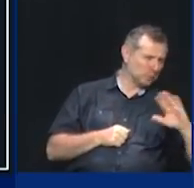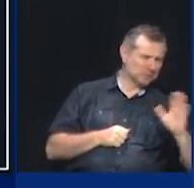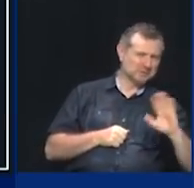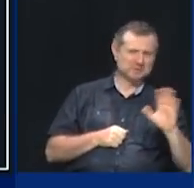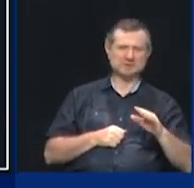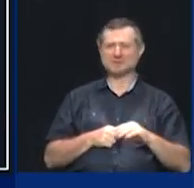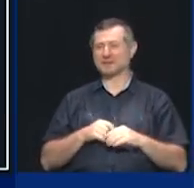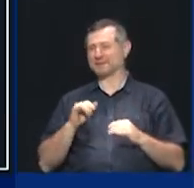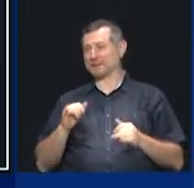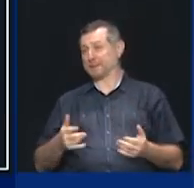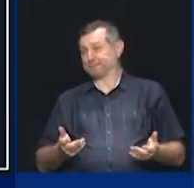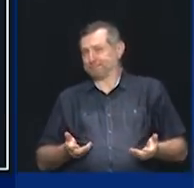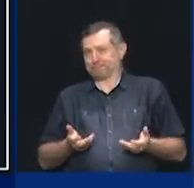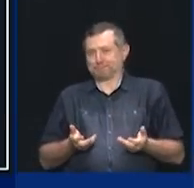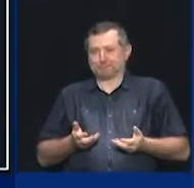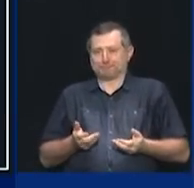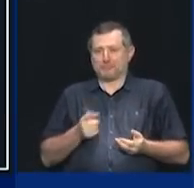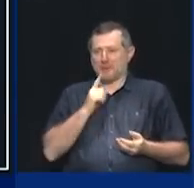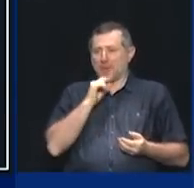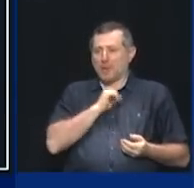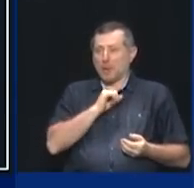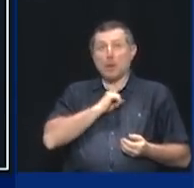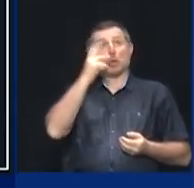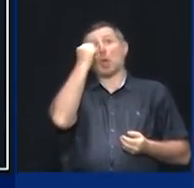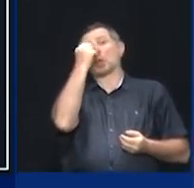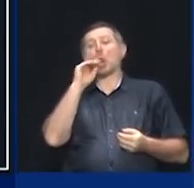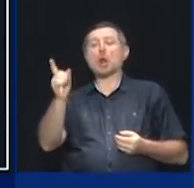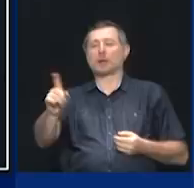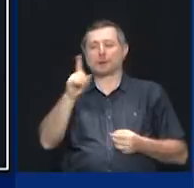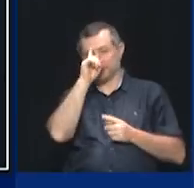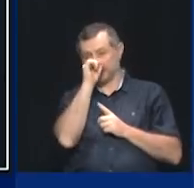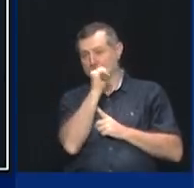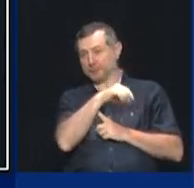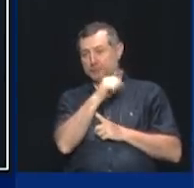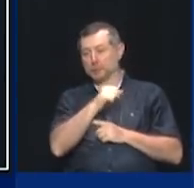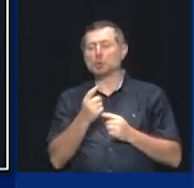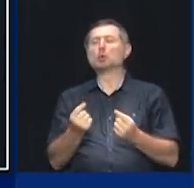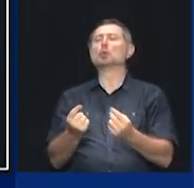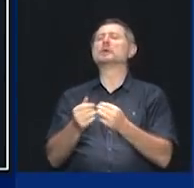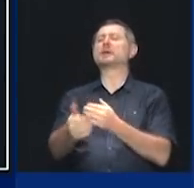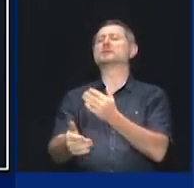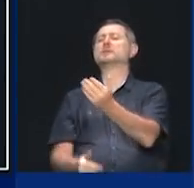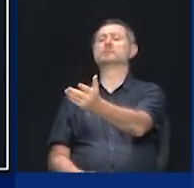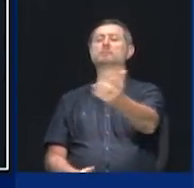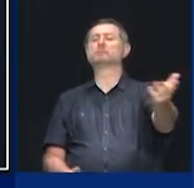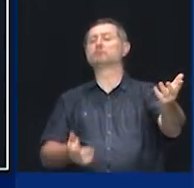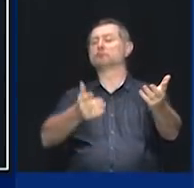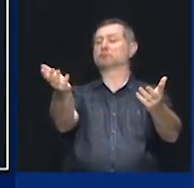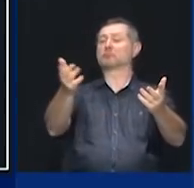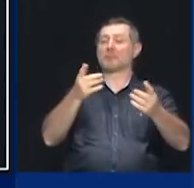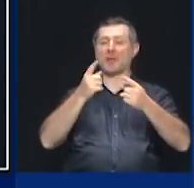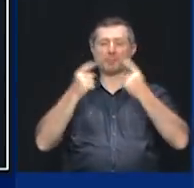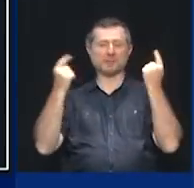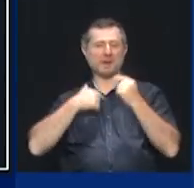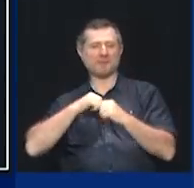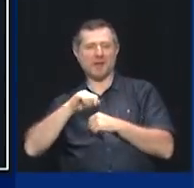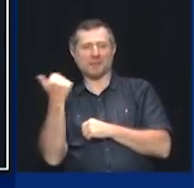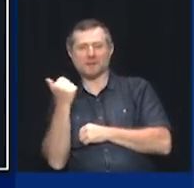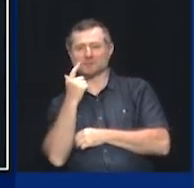What am I supposed to do? What is my alternative? What am I supposed to